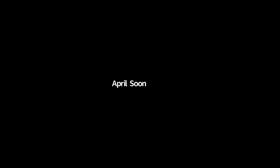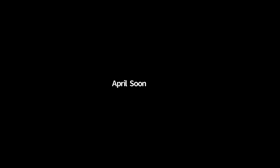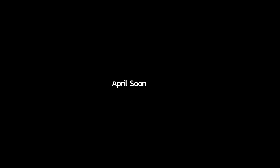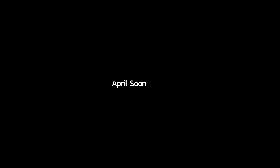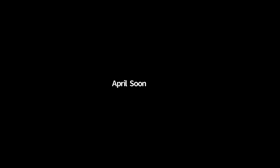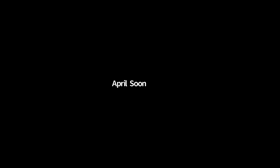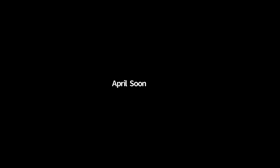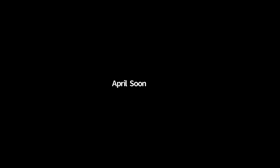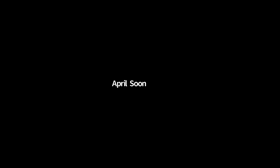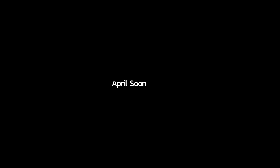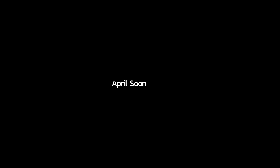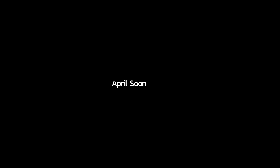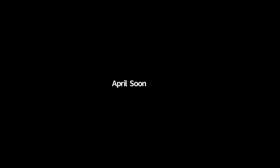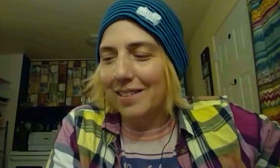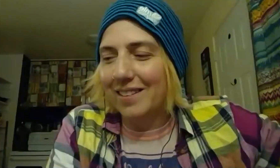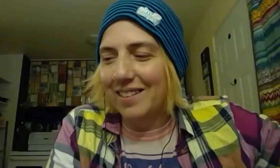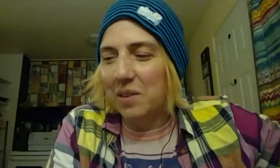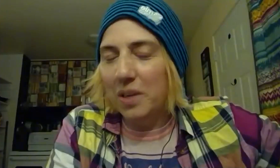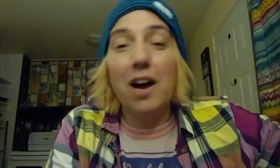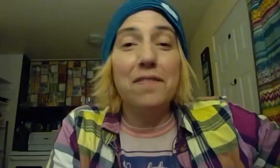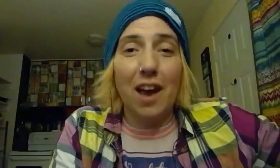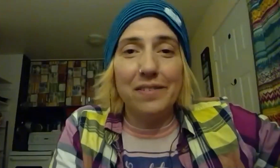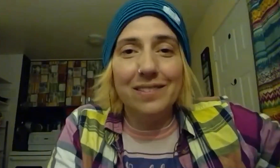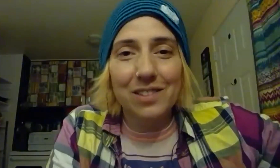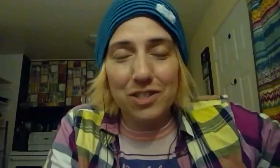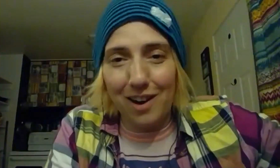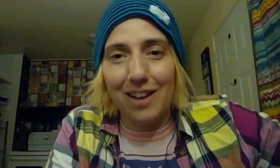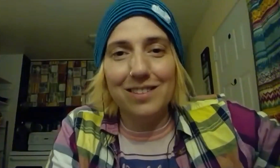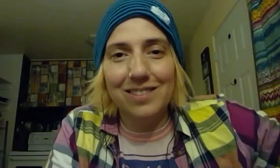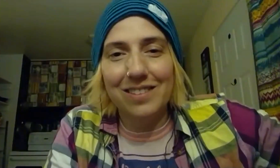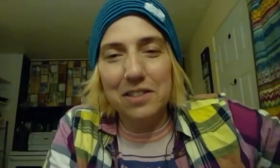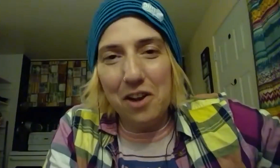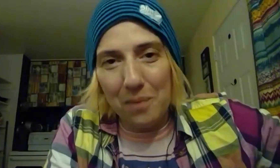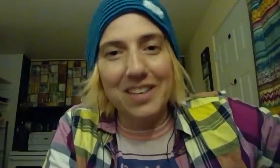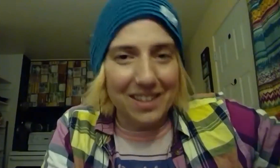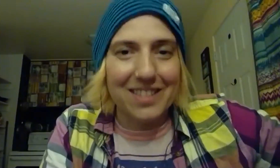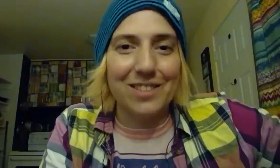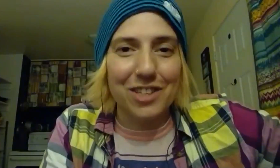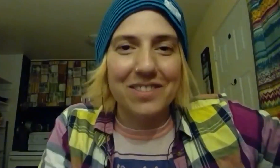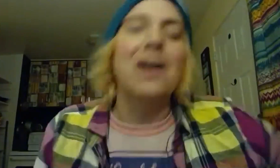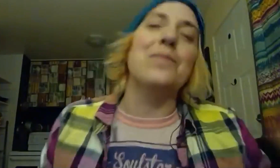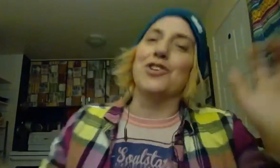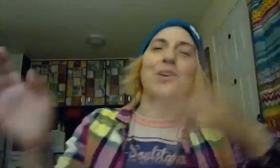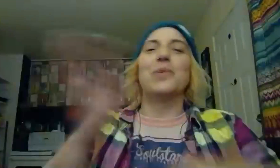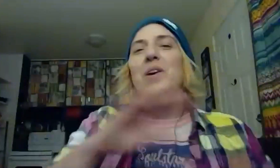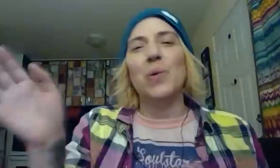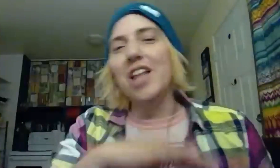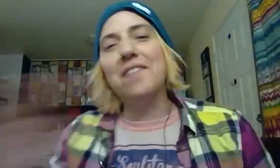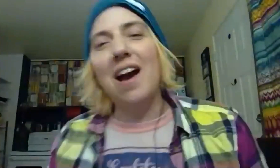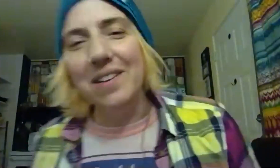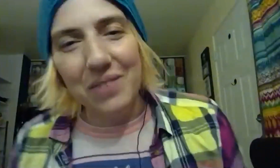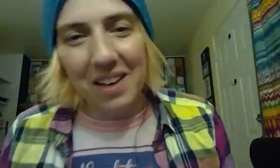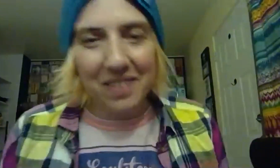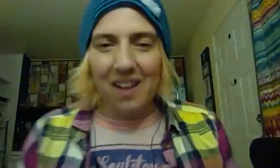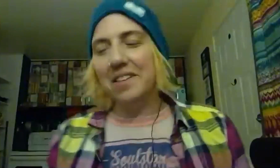It's a thing with that joke and me. We love Kevin, just not when he tells that joke. No, I'm just joking. We